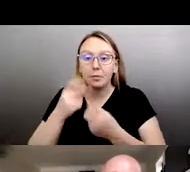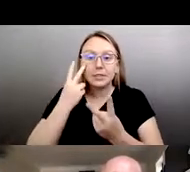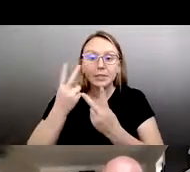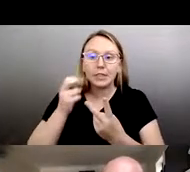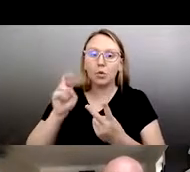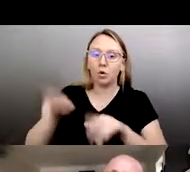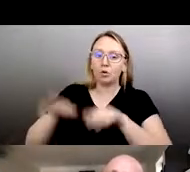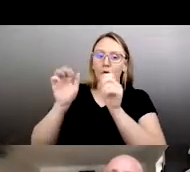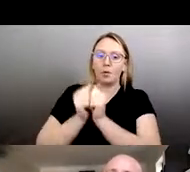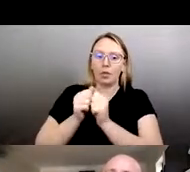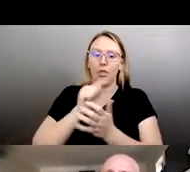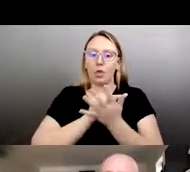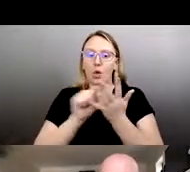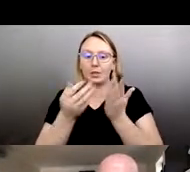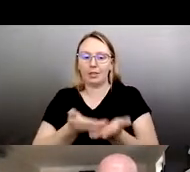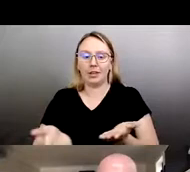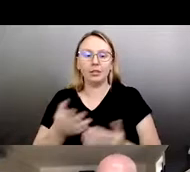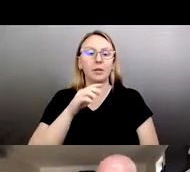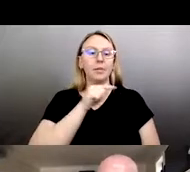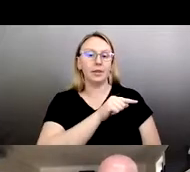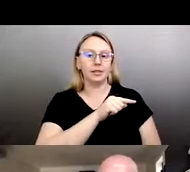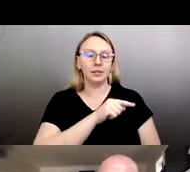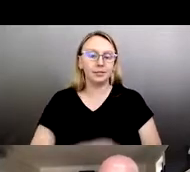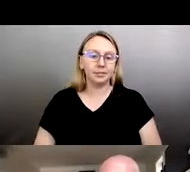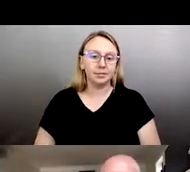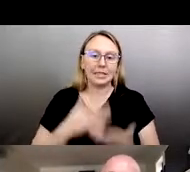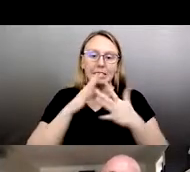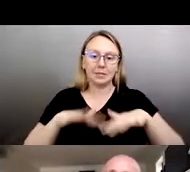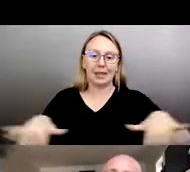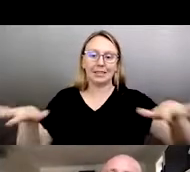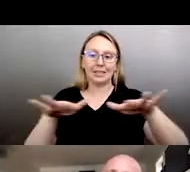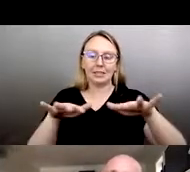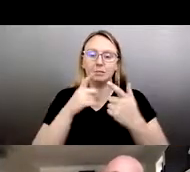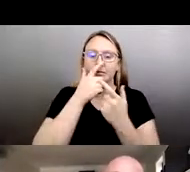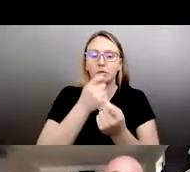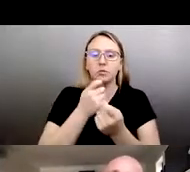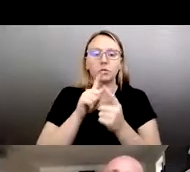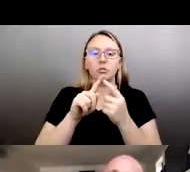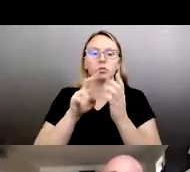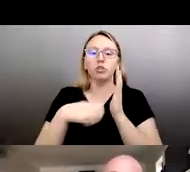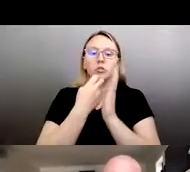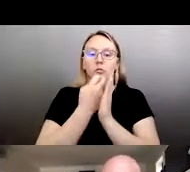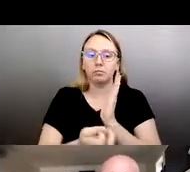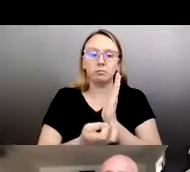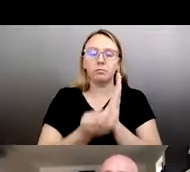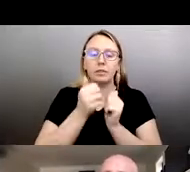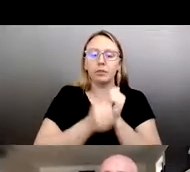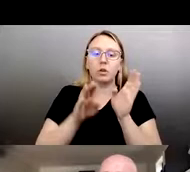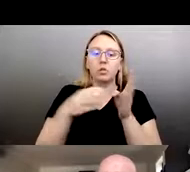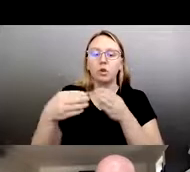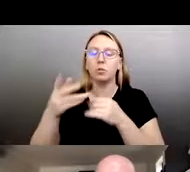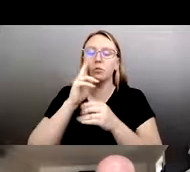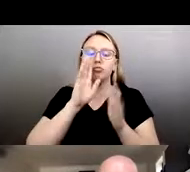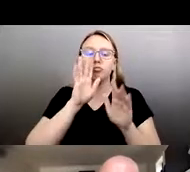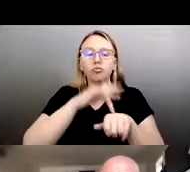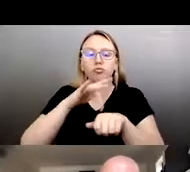And so this is the orientation of our space. And it's really interesting to just dive room by room to look at certain areas. And so I'll kind